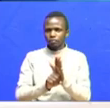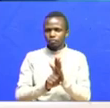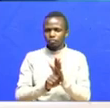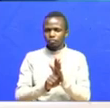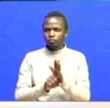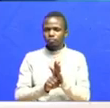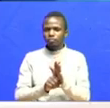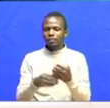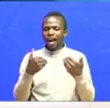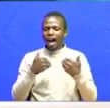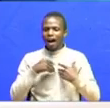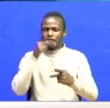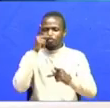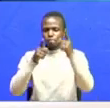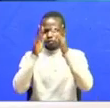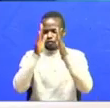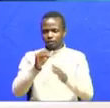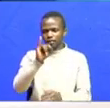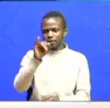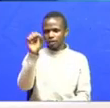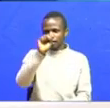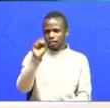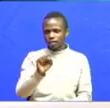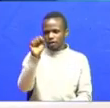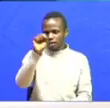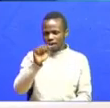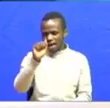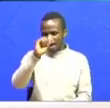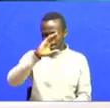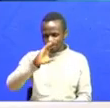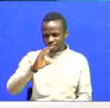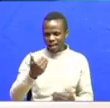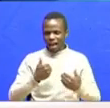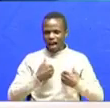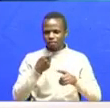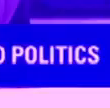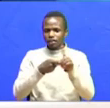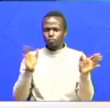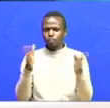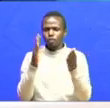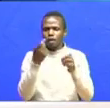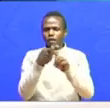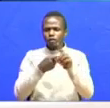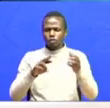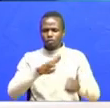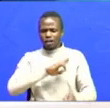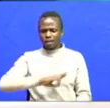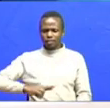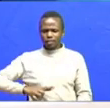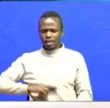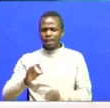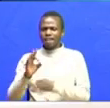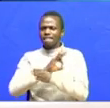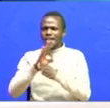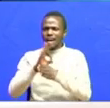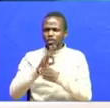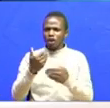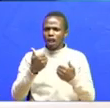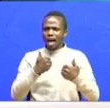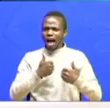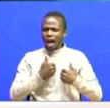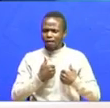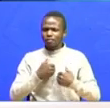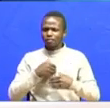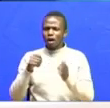We heard Professor Isaac saying that we need to remove publicity from religious functions, and that has been a cancer